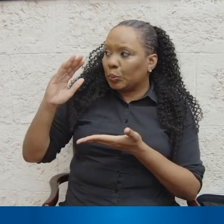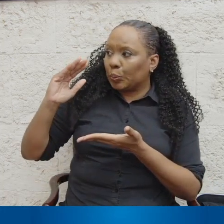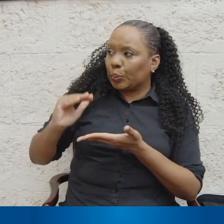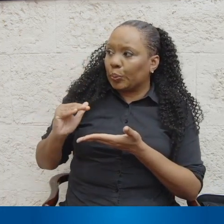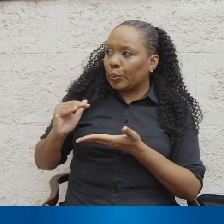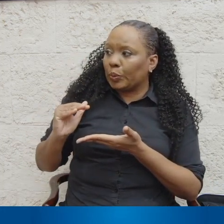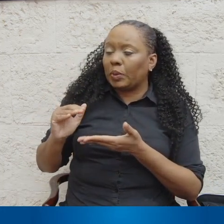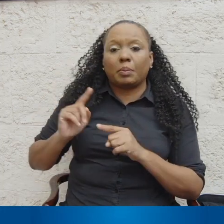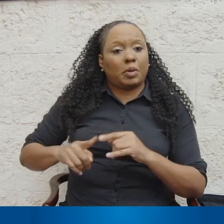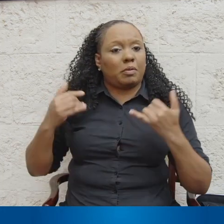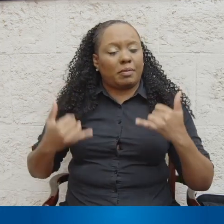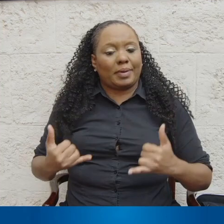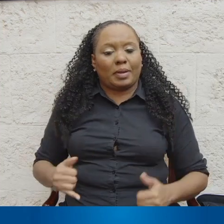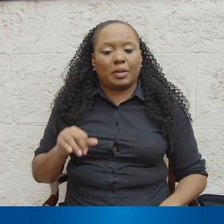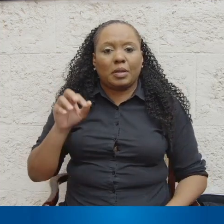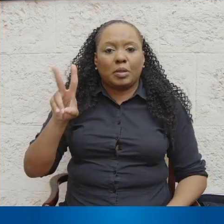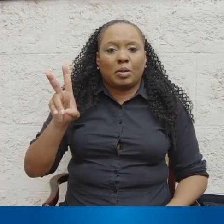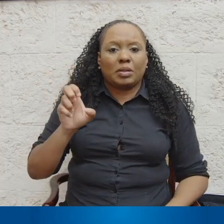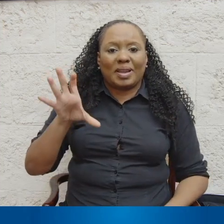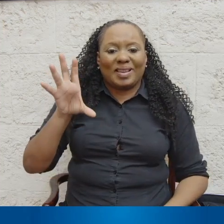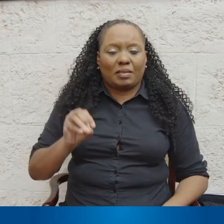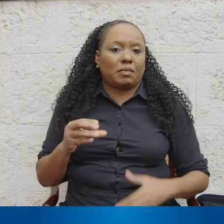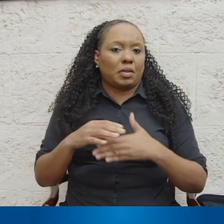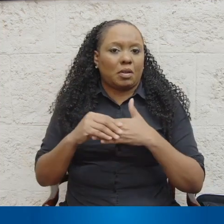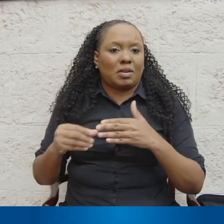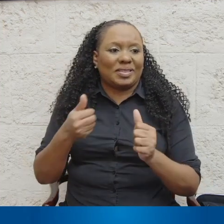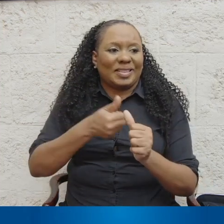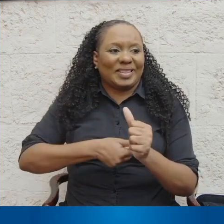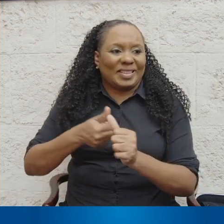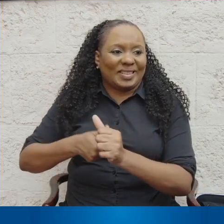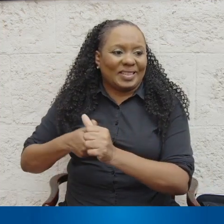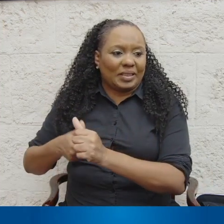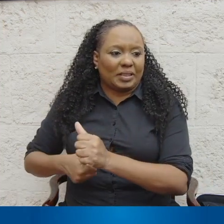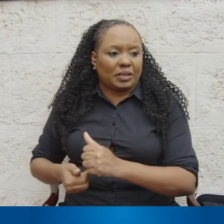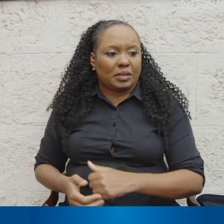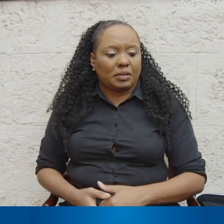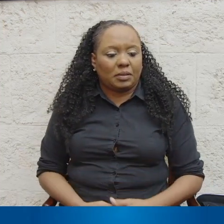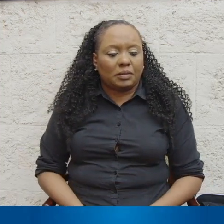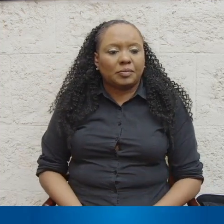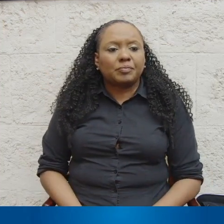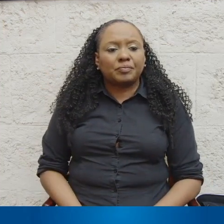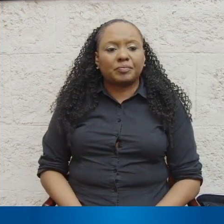is $250 per kit, per hurricane strap kit.